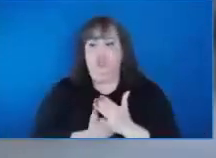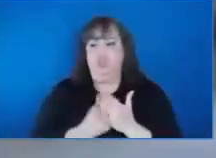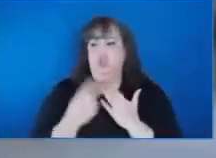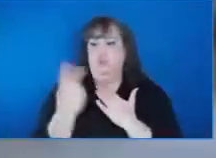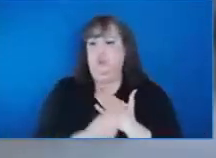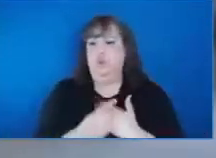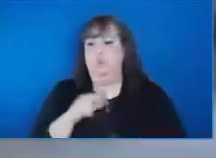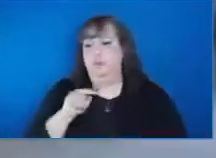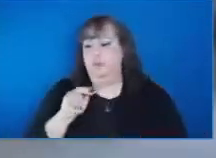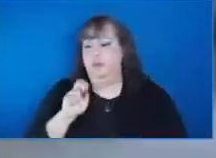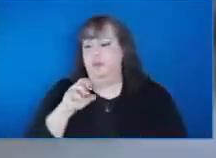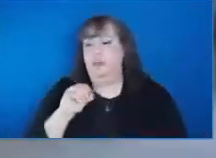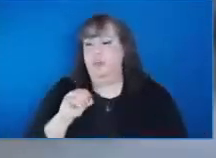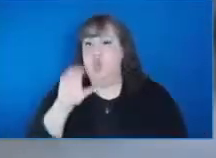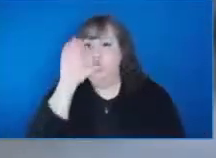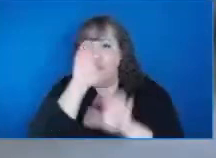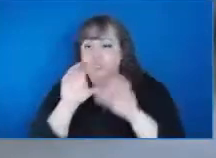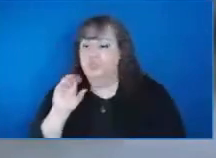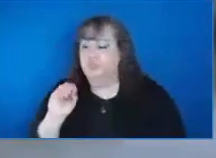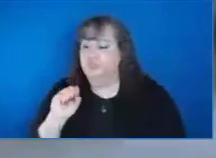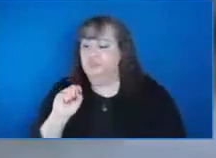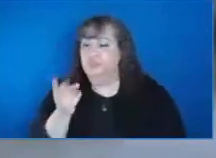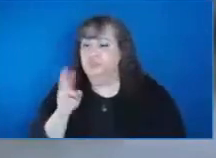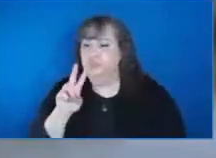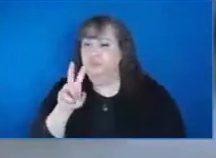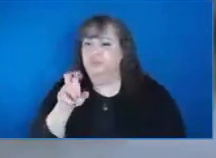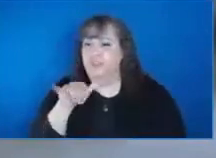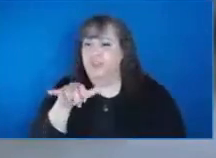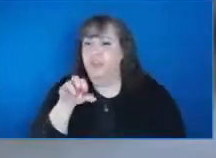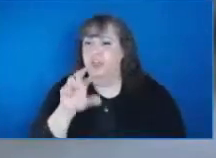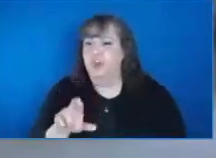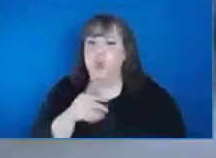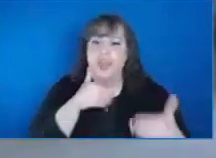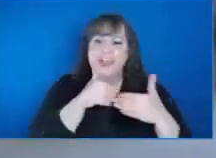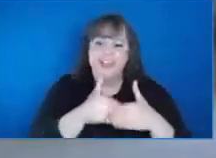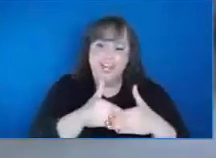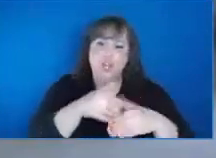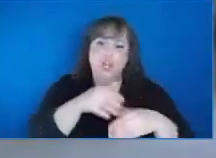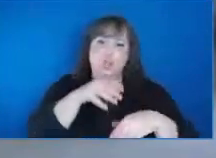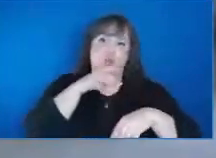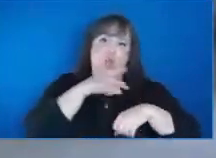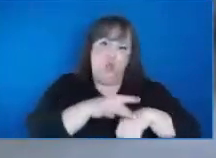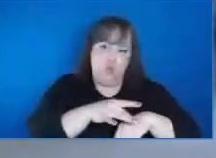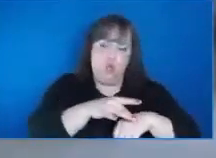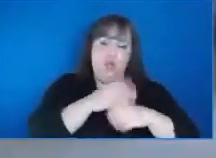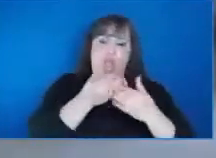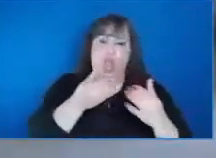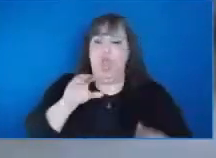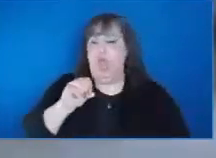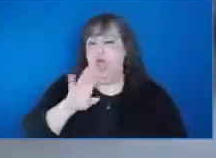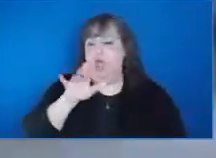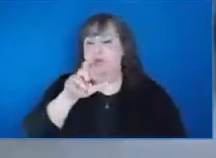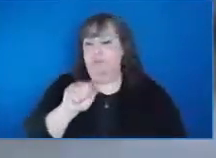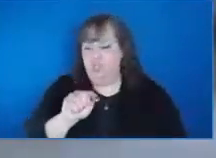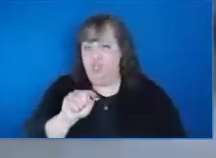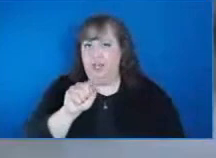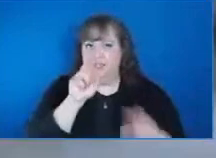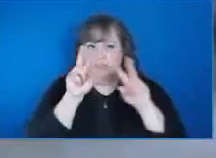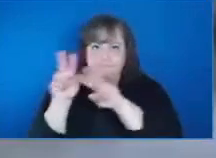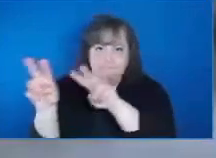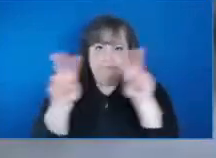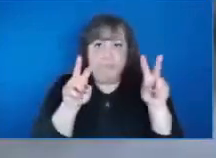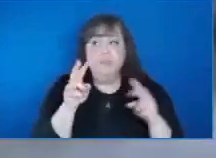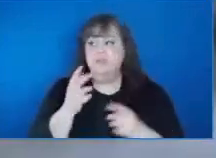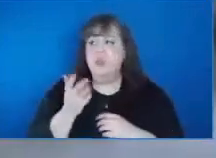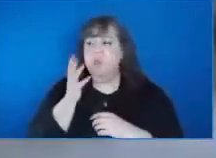mission. Mm-hmm. And it's just getting underway now. And that's going to be a really powerful mission when it gets launched a few years from now,